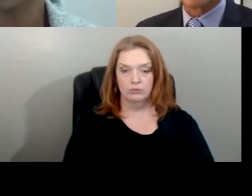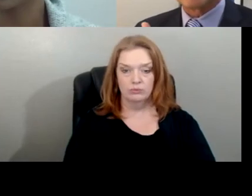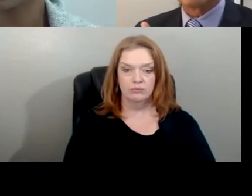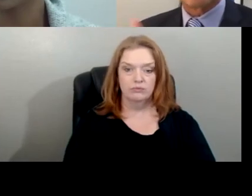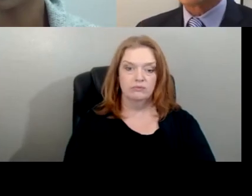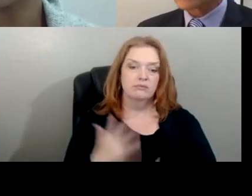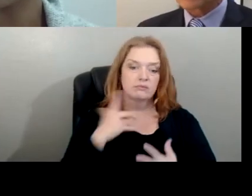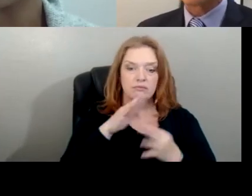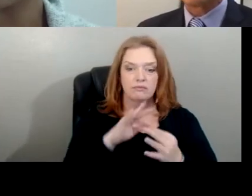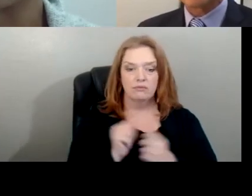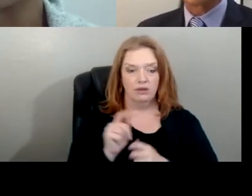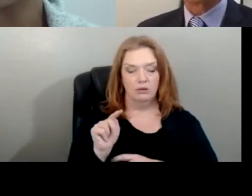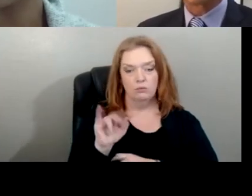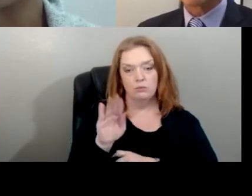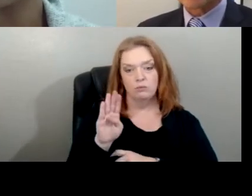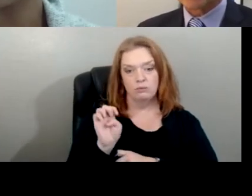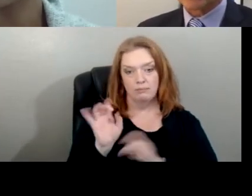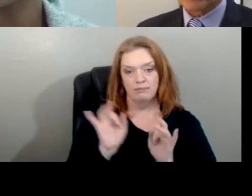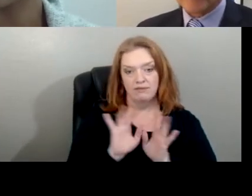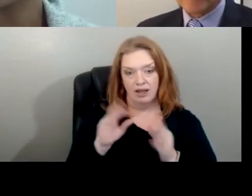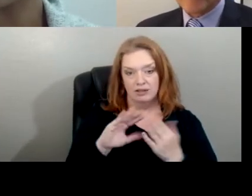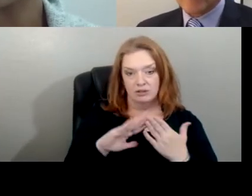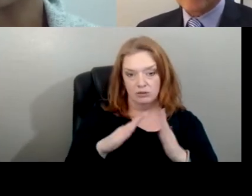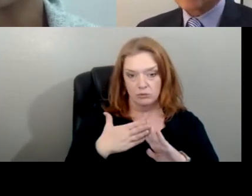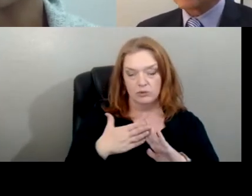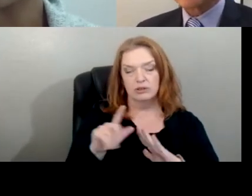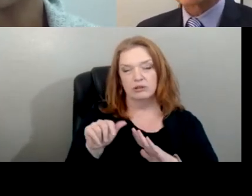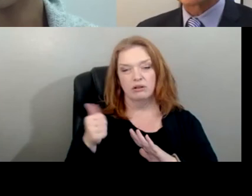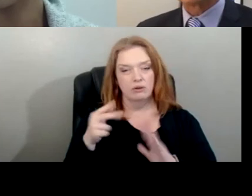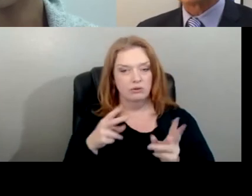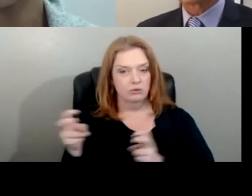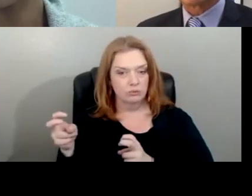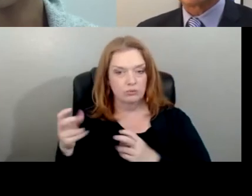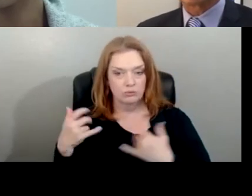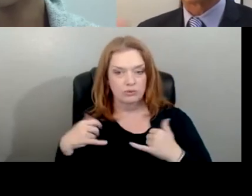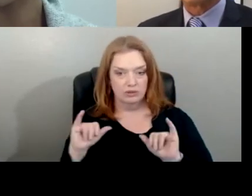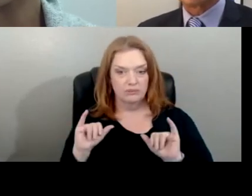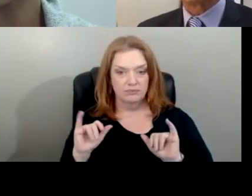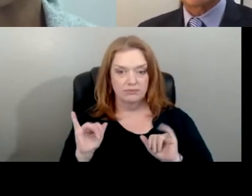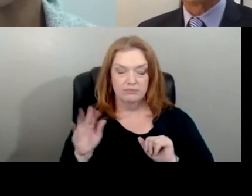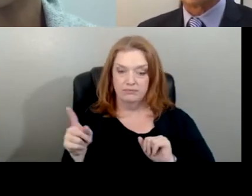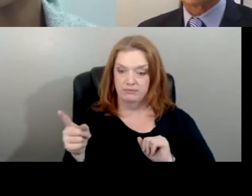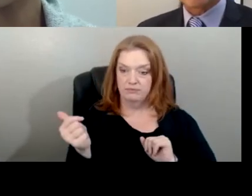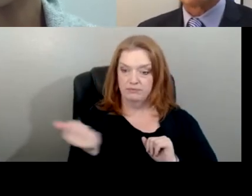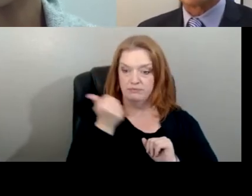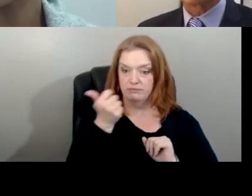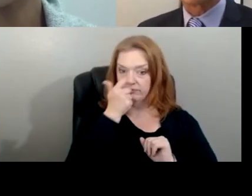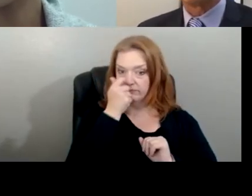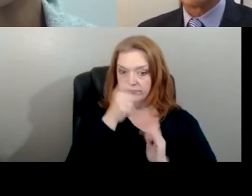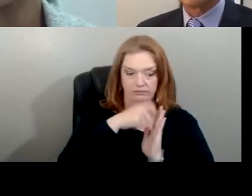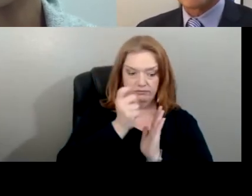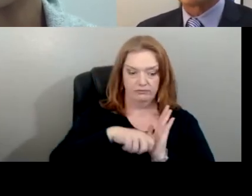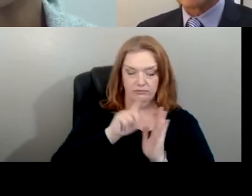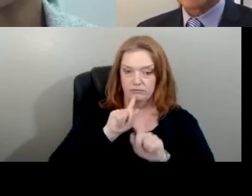tribal violence in the community, other issues. And if you're interested in contributing kind of written comment